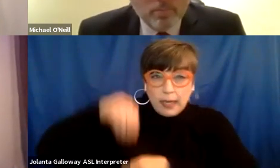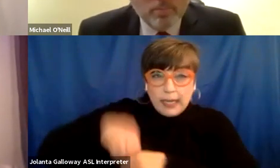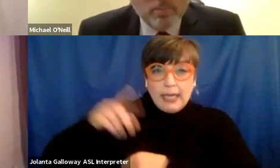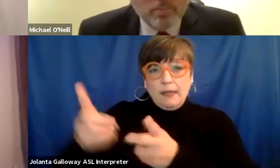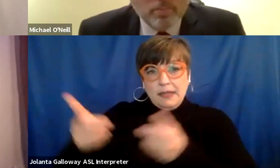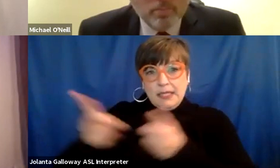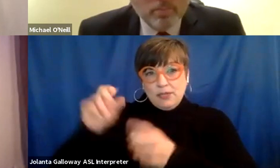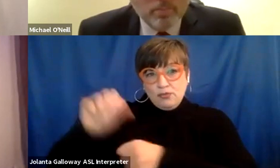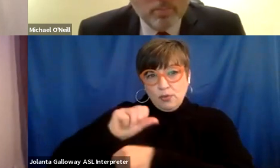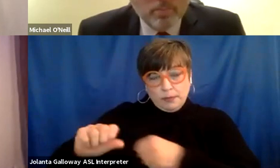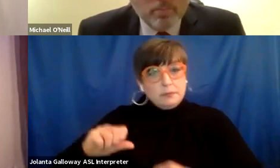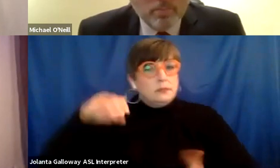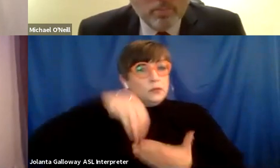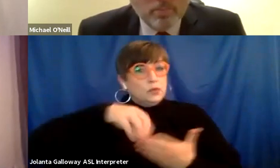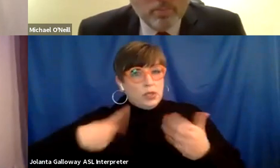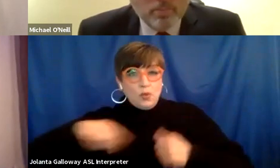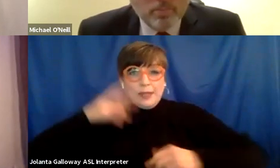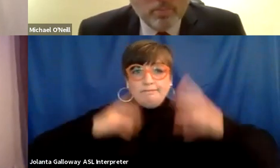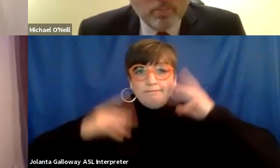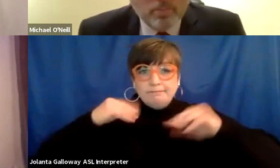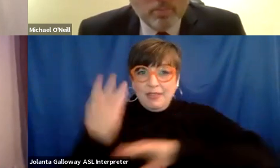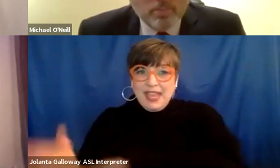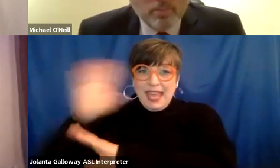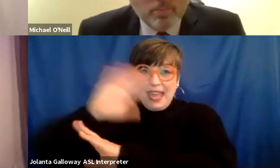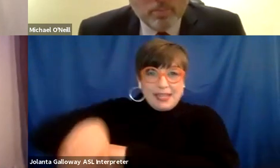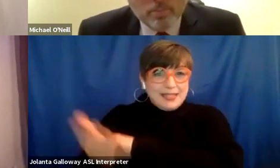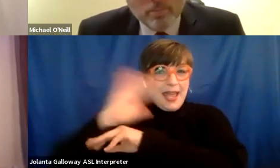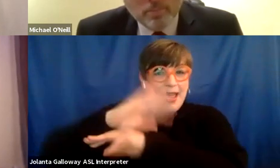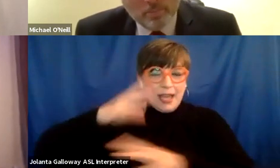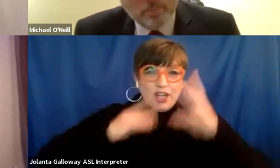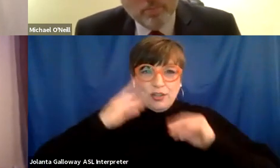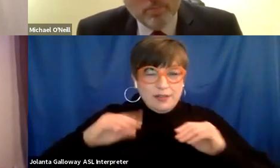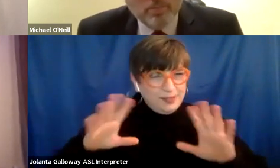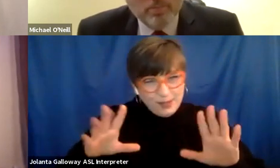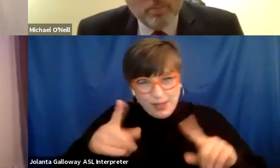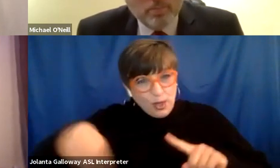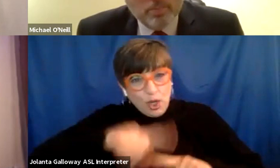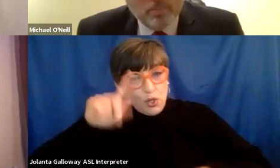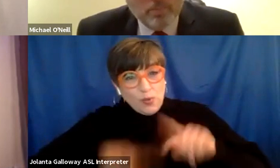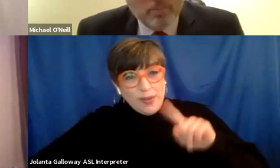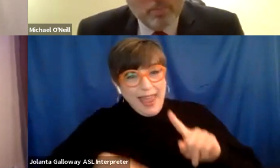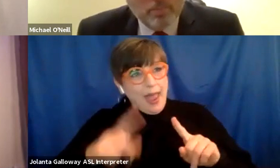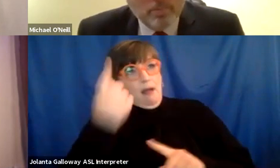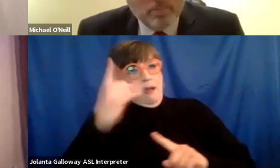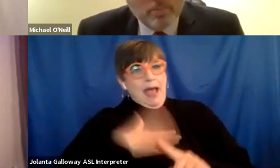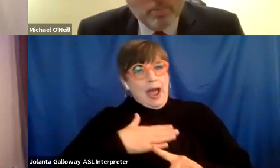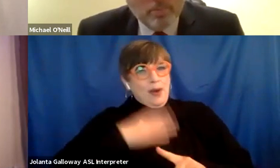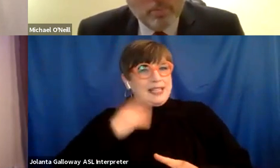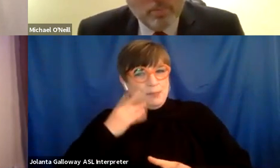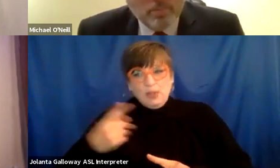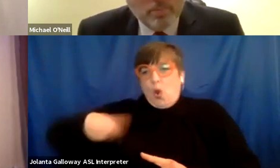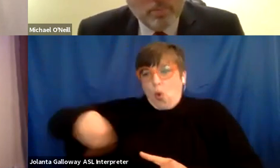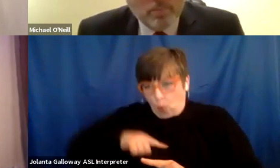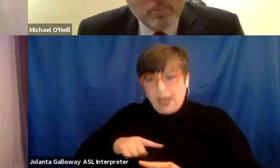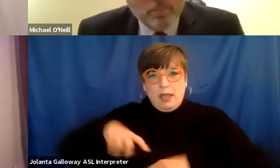As students, we experience the entirety of the district firsthand, so no one can speak better on what needs to be changed and what could be possible